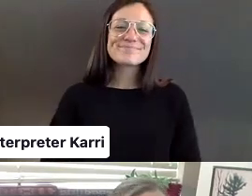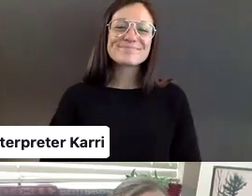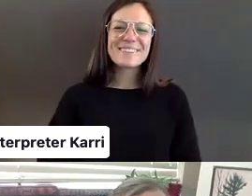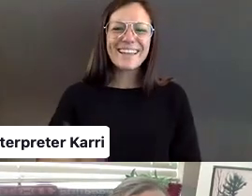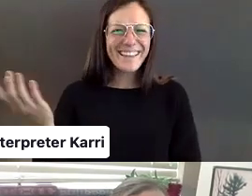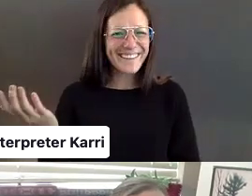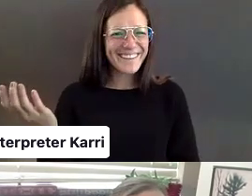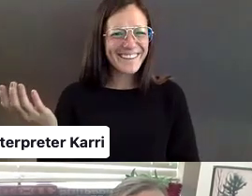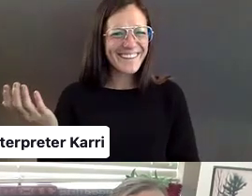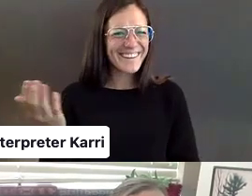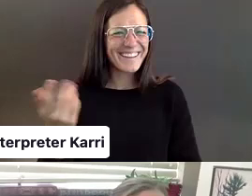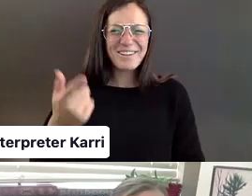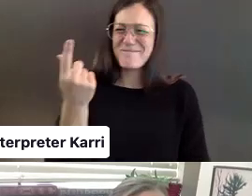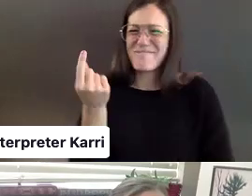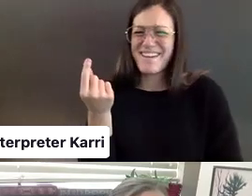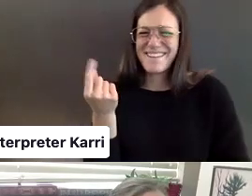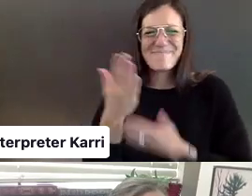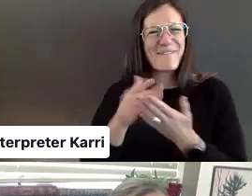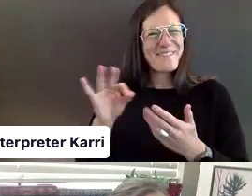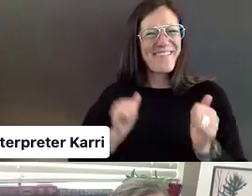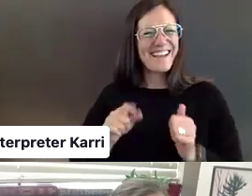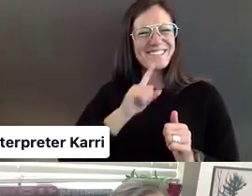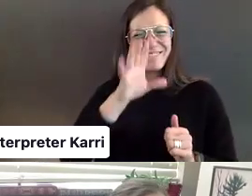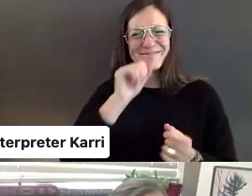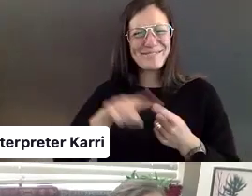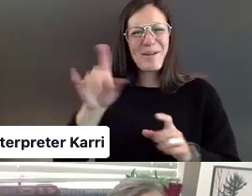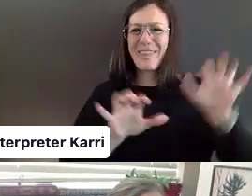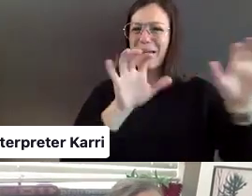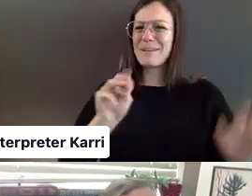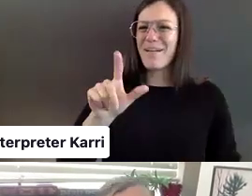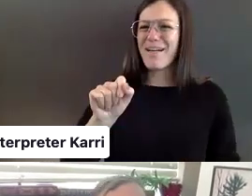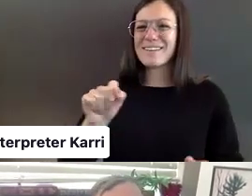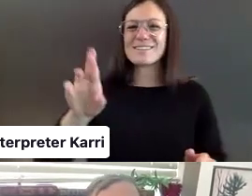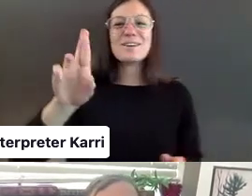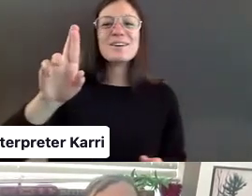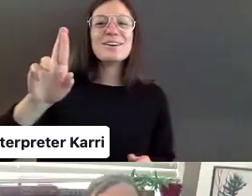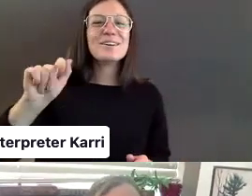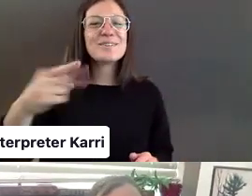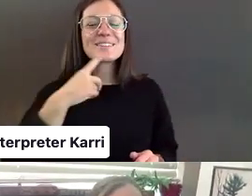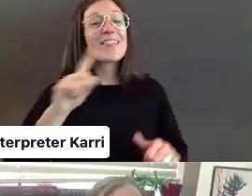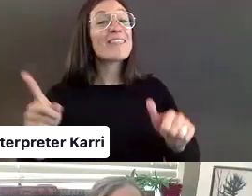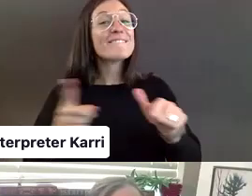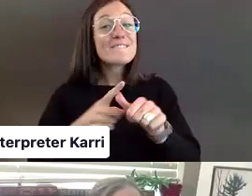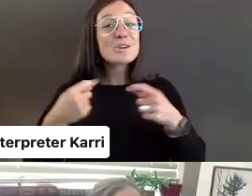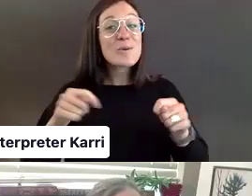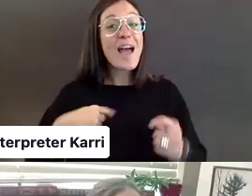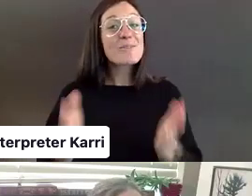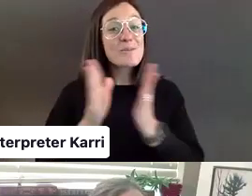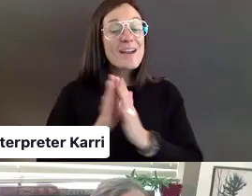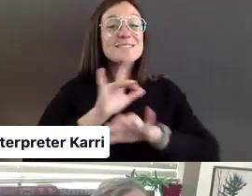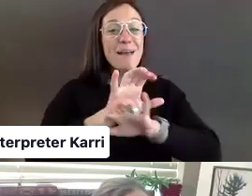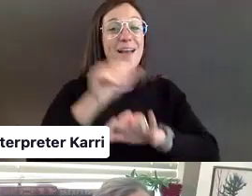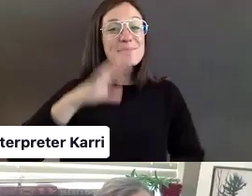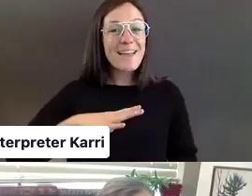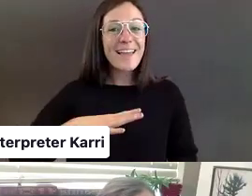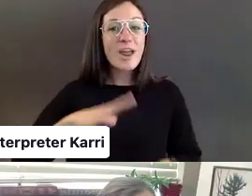Was it the wall climbing? What part of the acting was really, what was the... Non-face. The first toy I requested was a Spider-Man